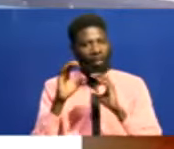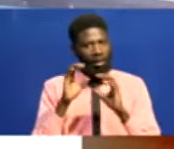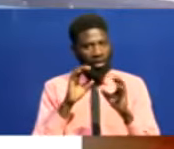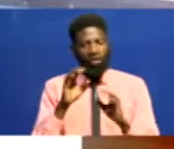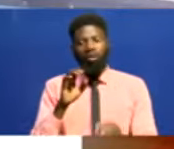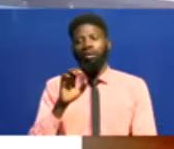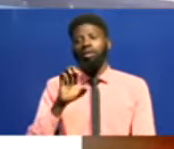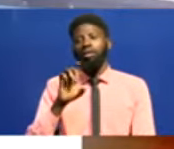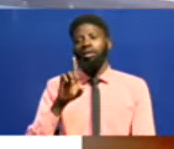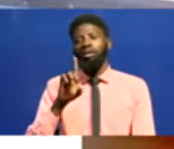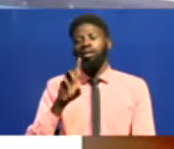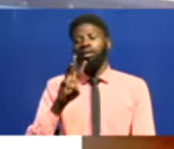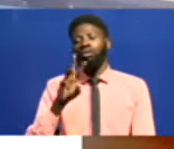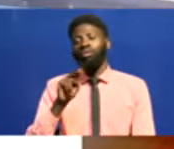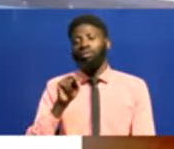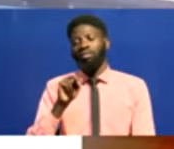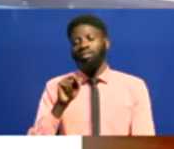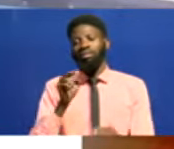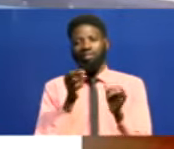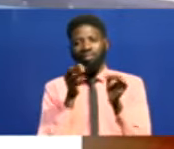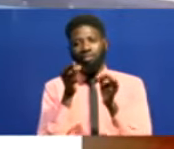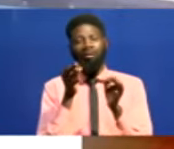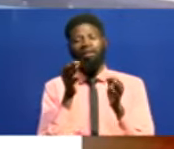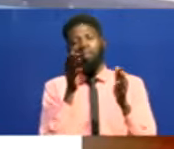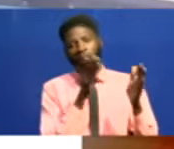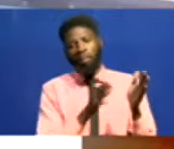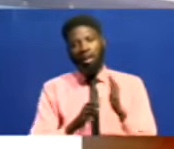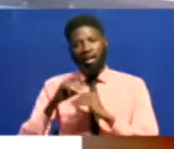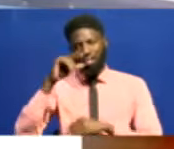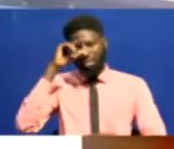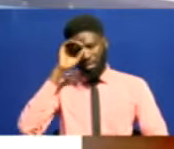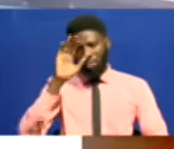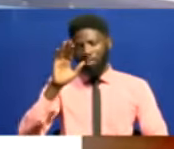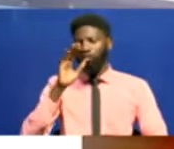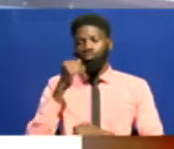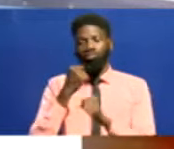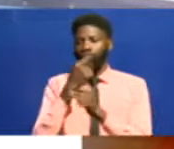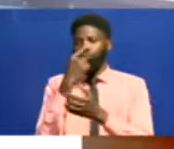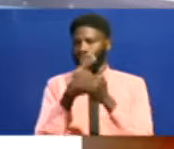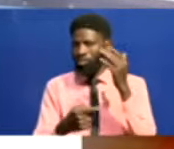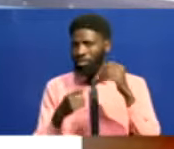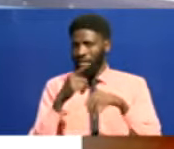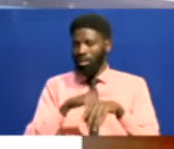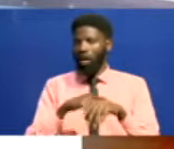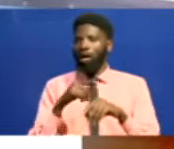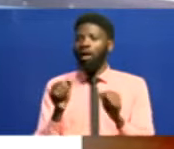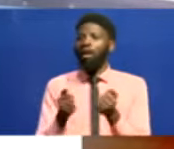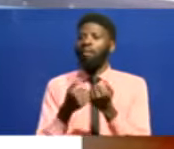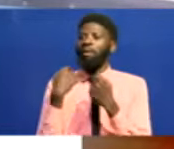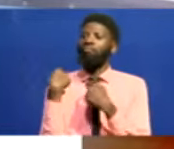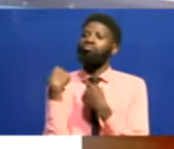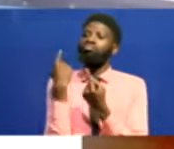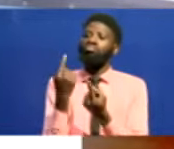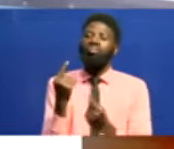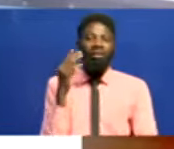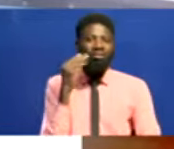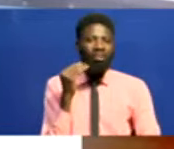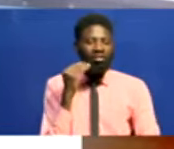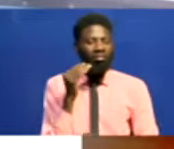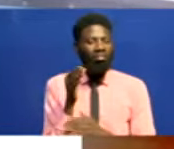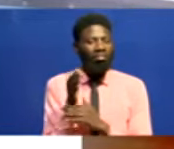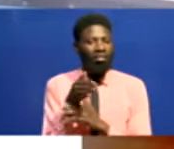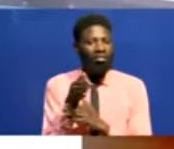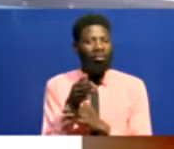the government is taking in regards to cybersecurity following the downtime experienced Thursday, as well as